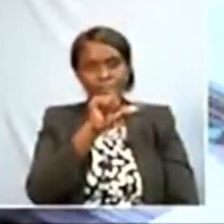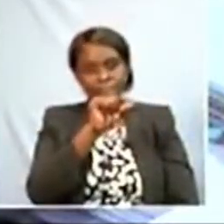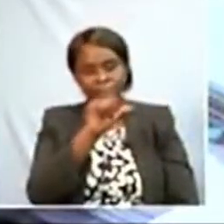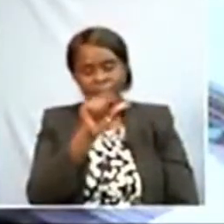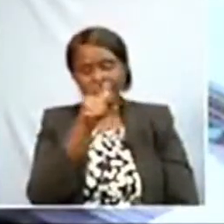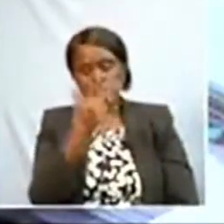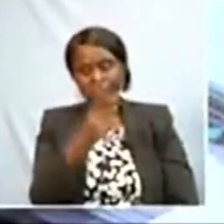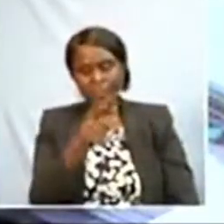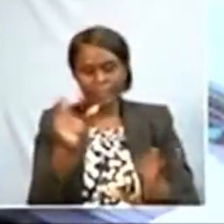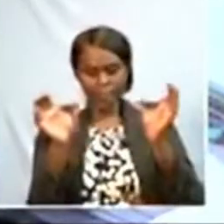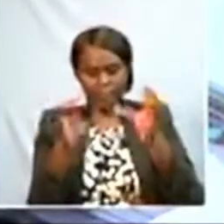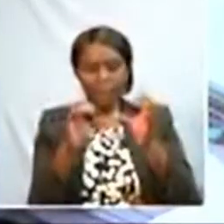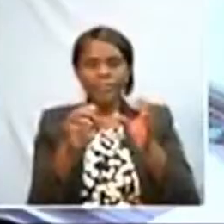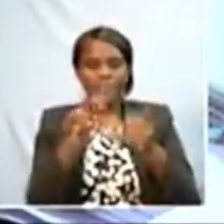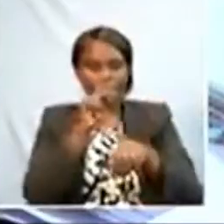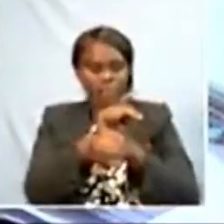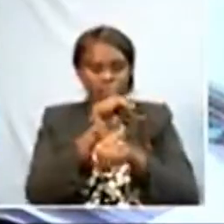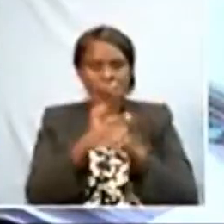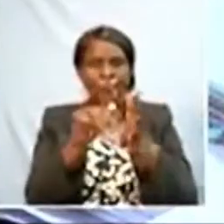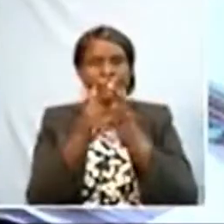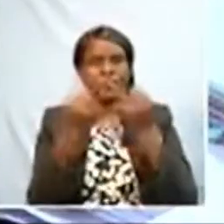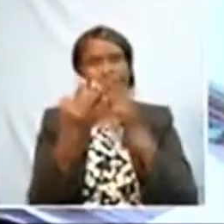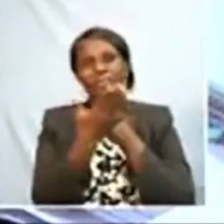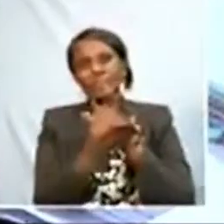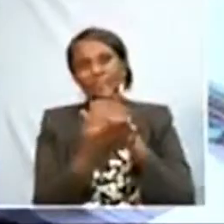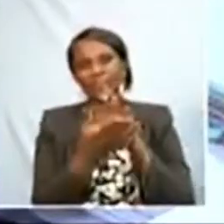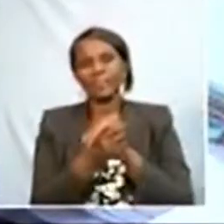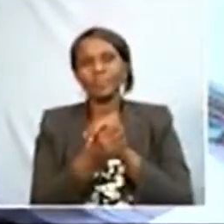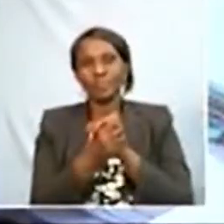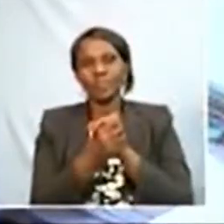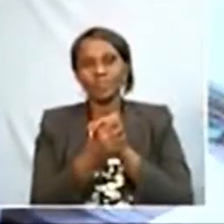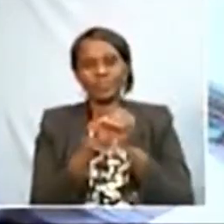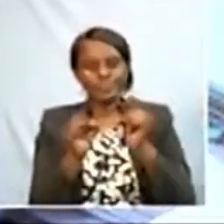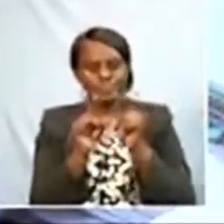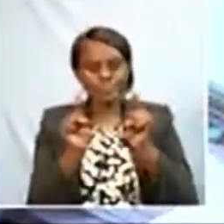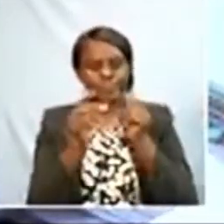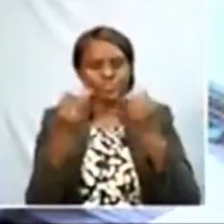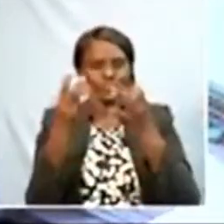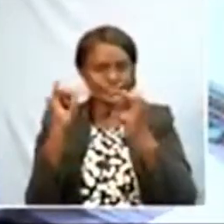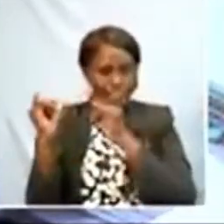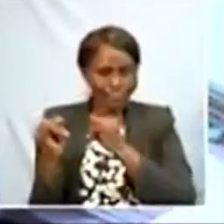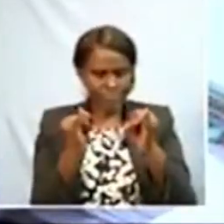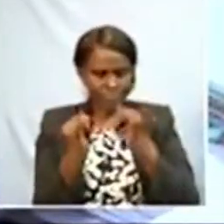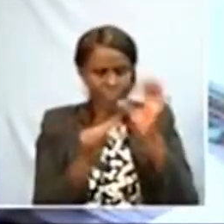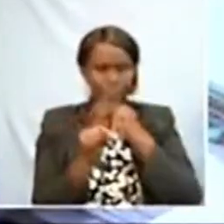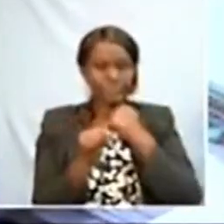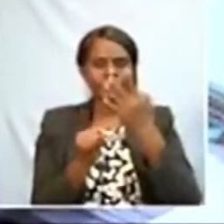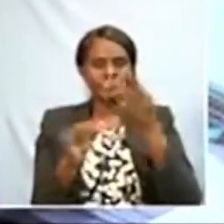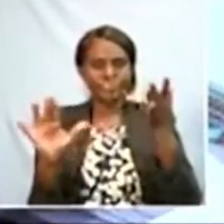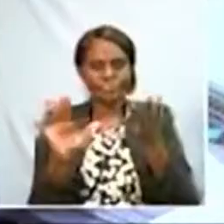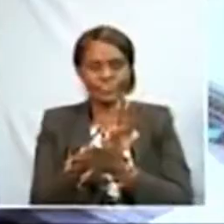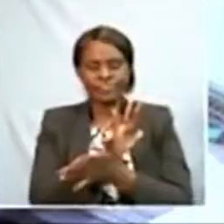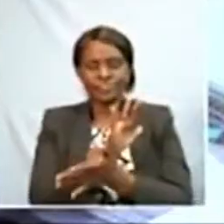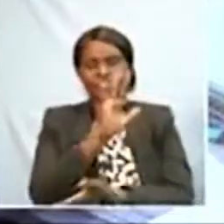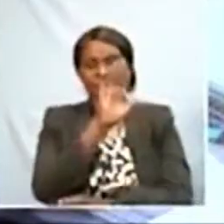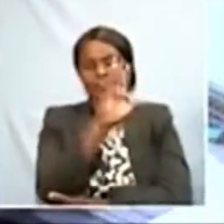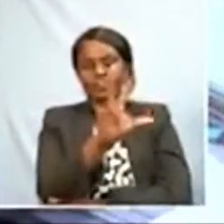2023 projects. How many were they? And how many have been implemented? Page 30.